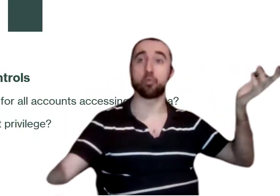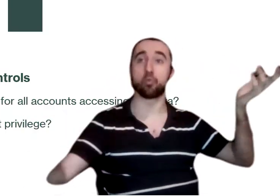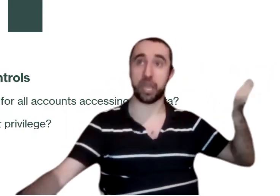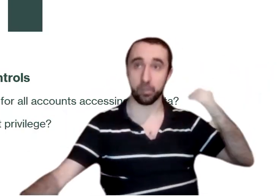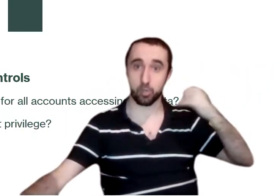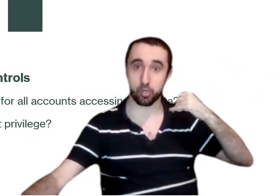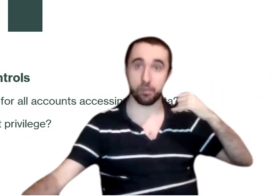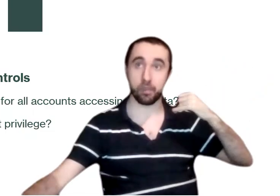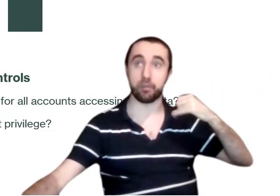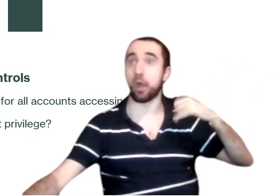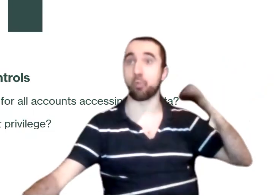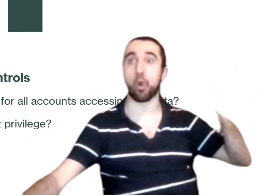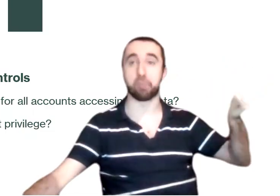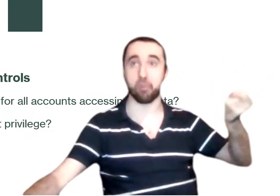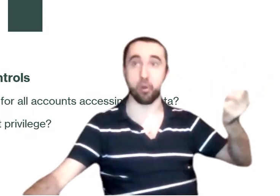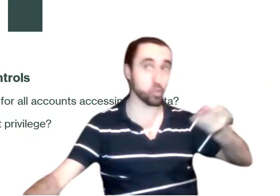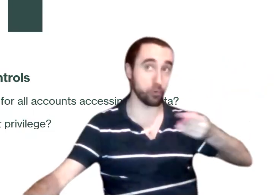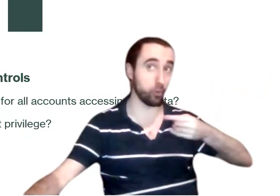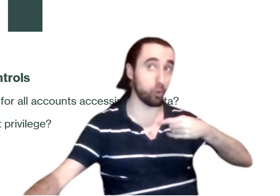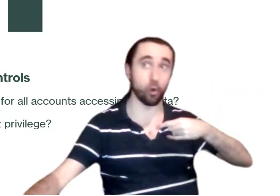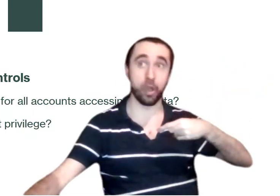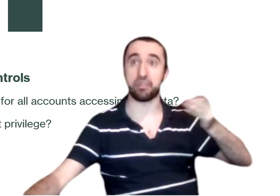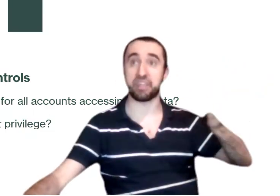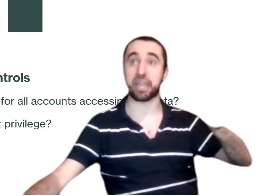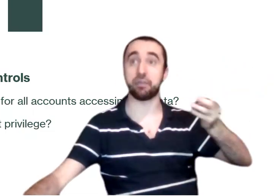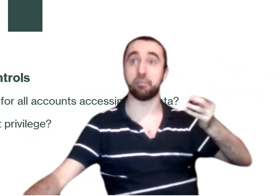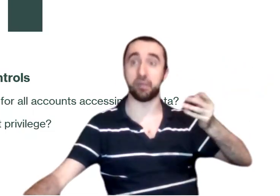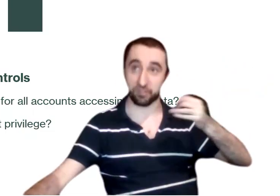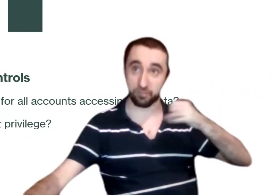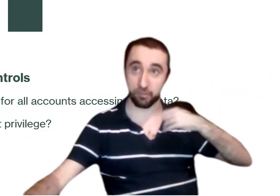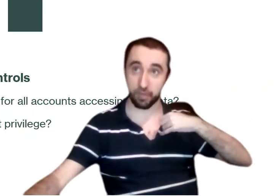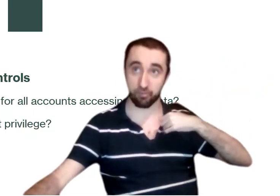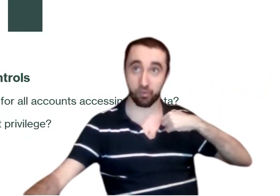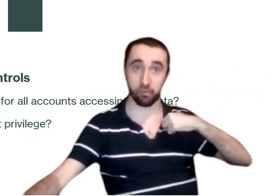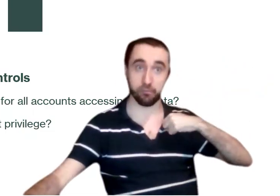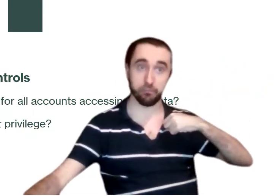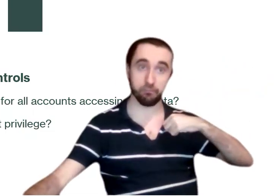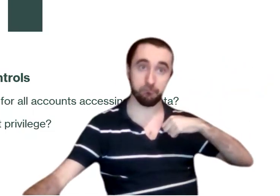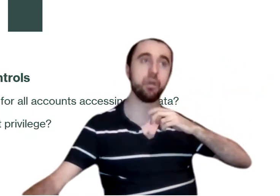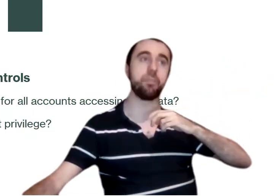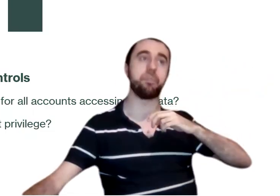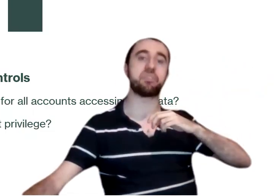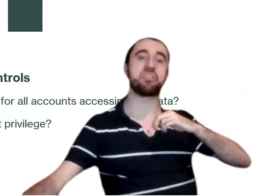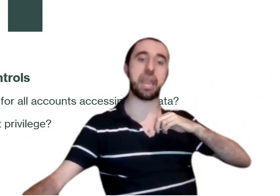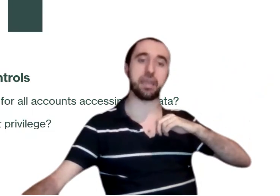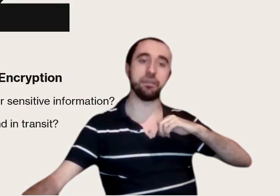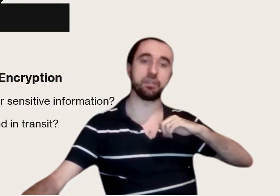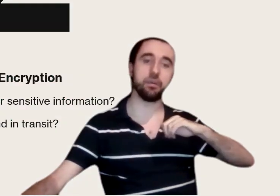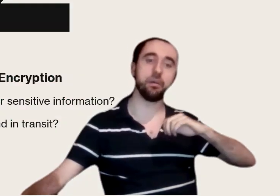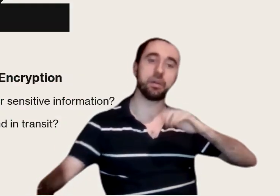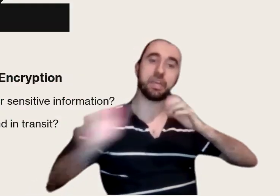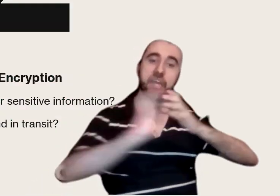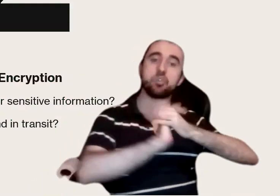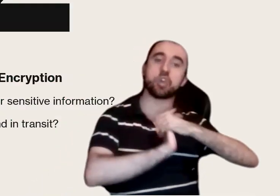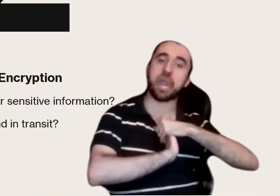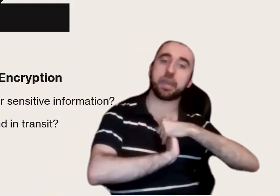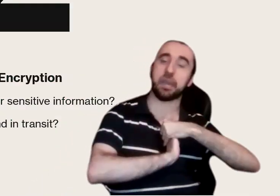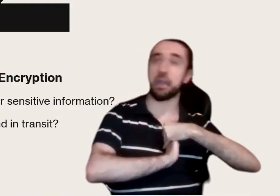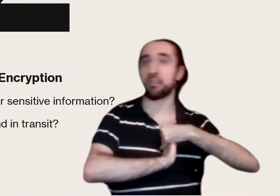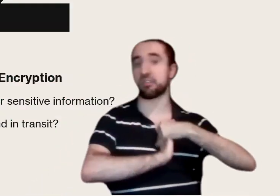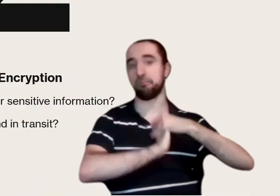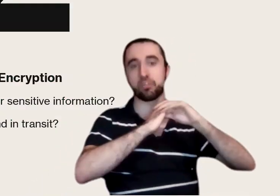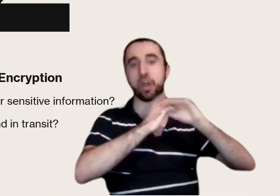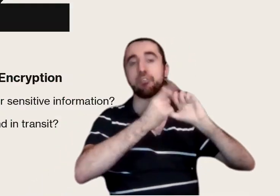has a role change, a role promotion, or a secondment as well. The second key